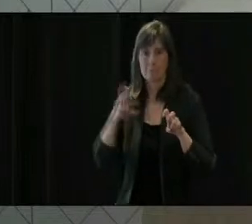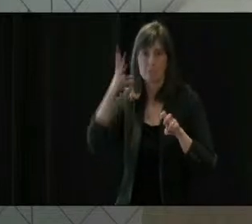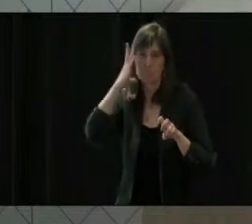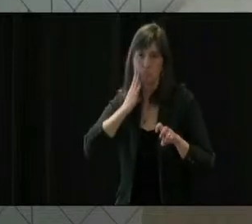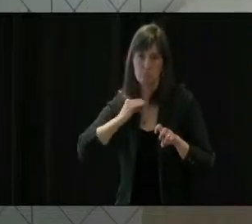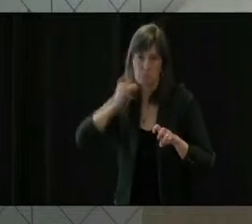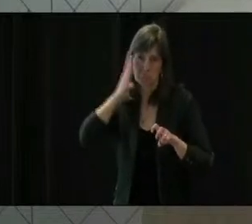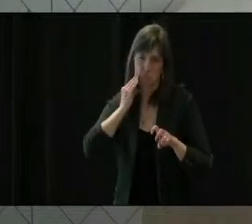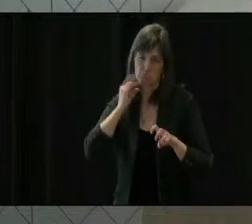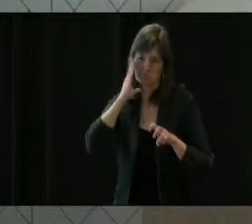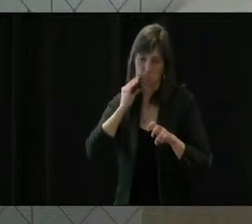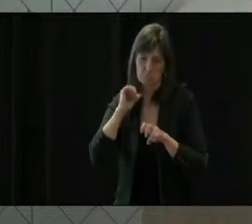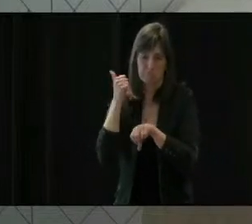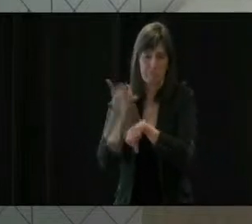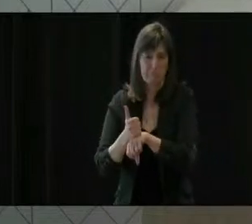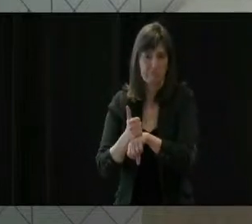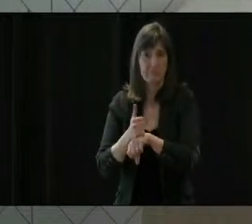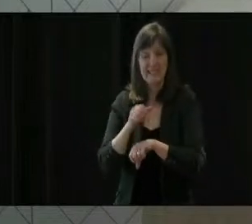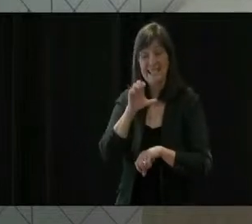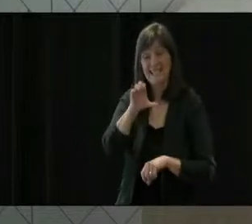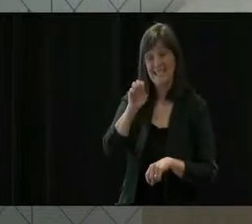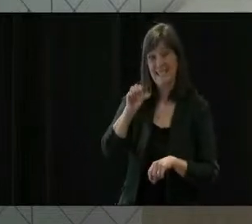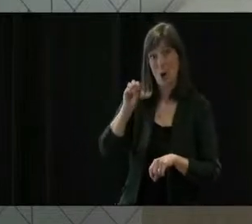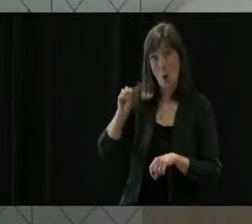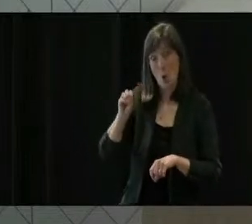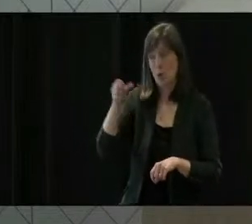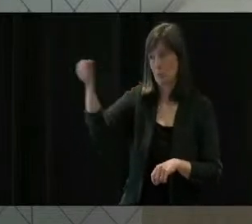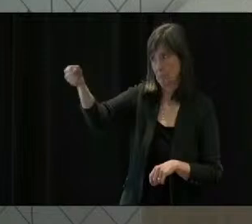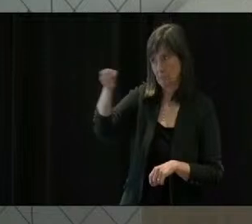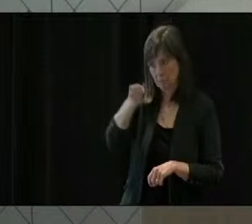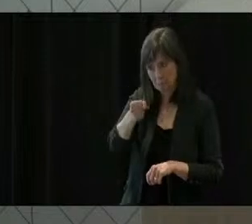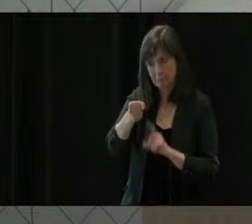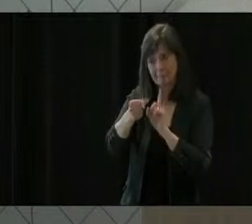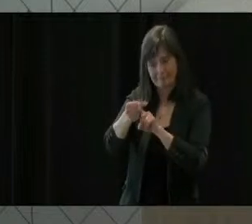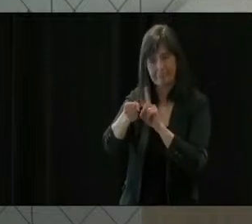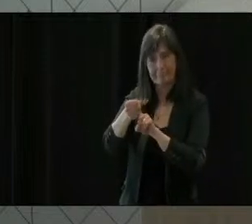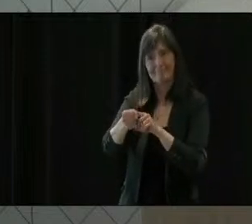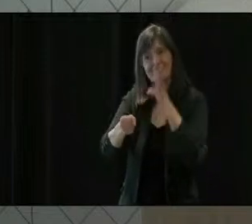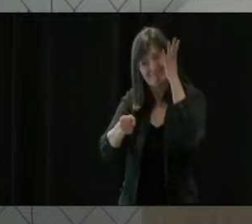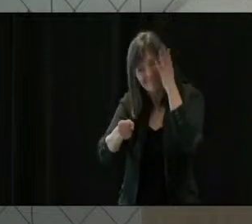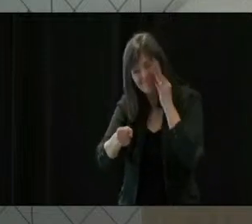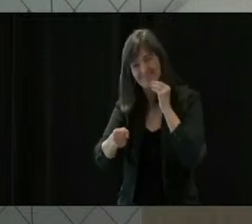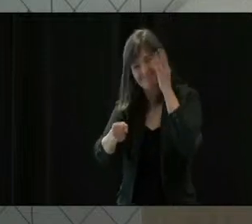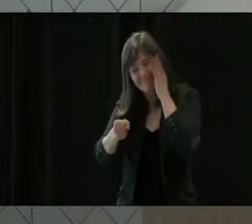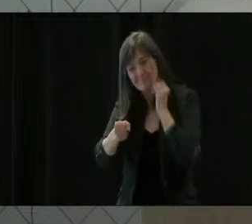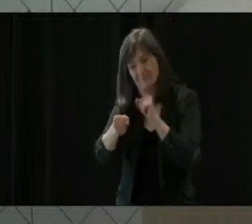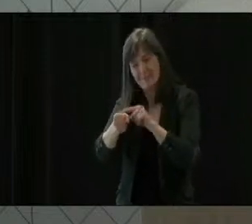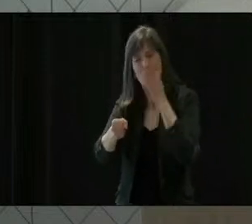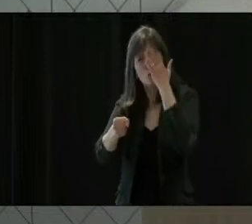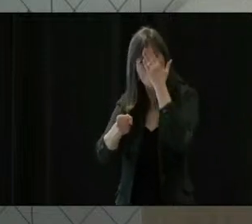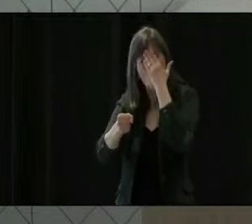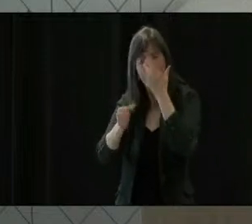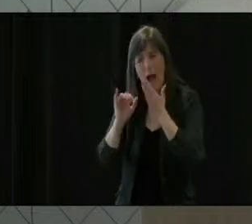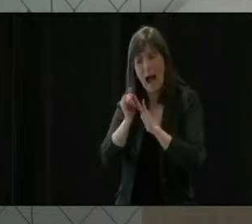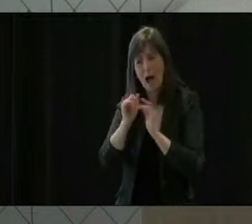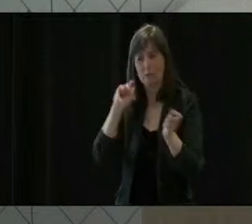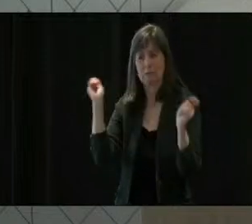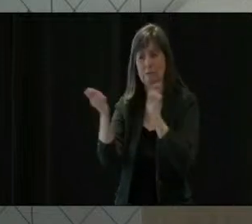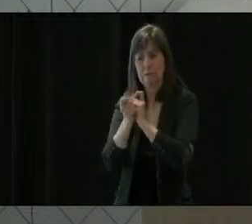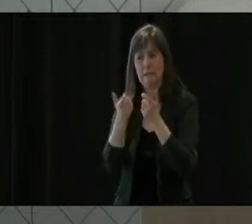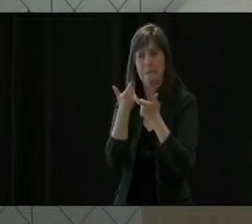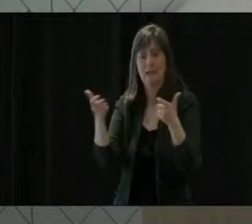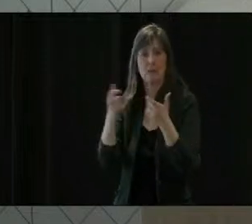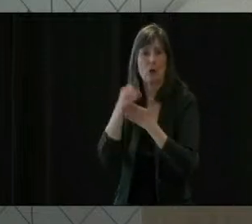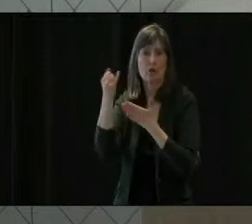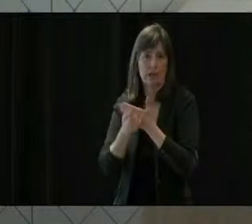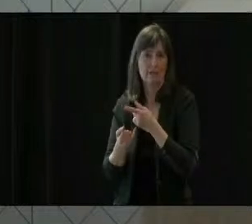in place, one that is got a background in managing major reorganizations like